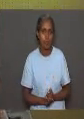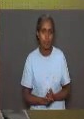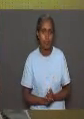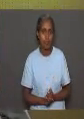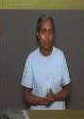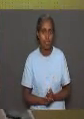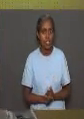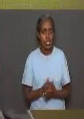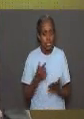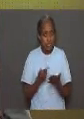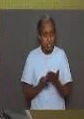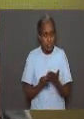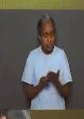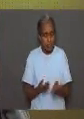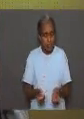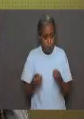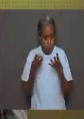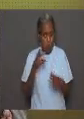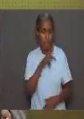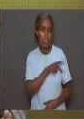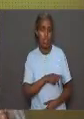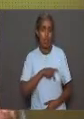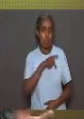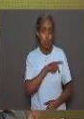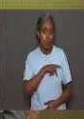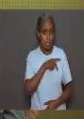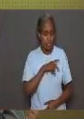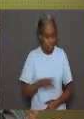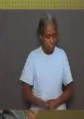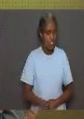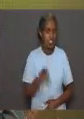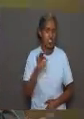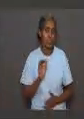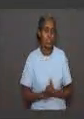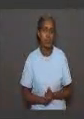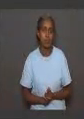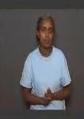Could there be even more properties for us to discover?